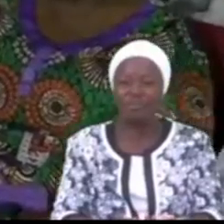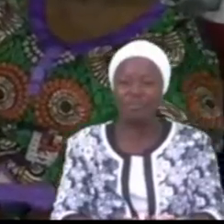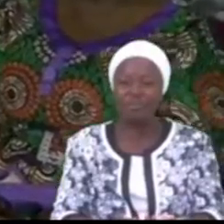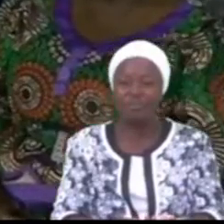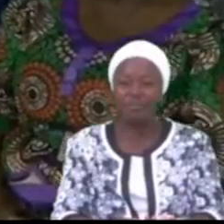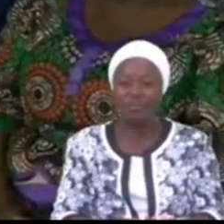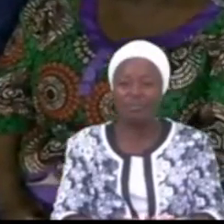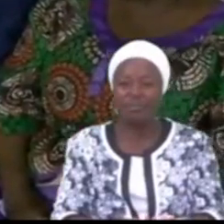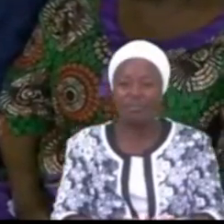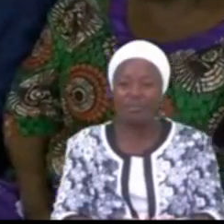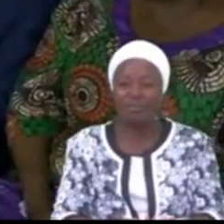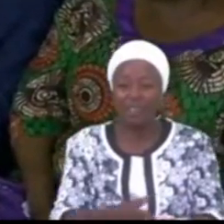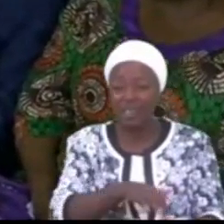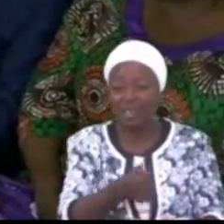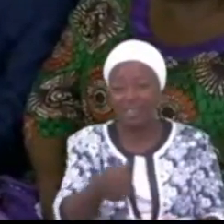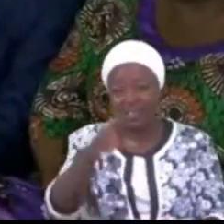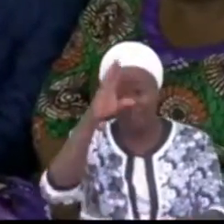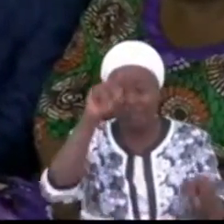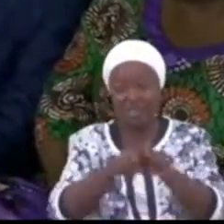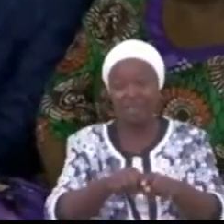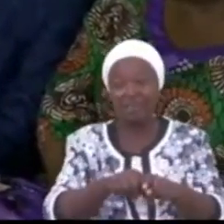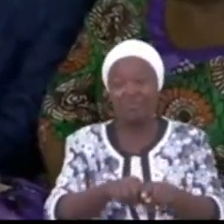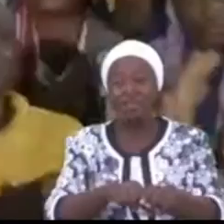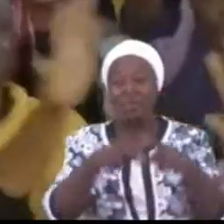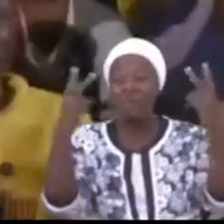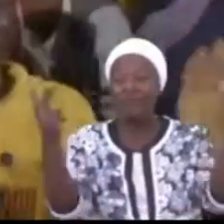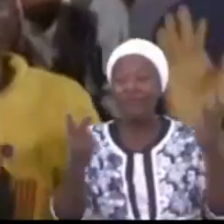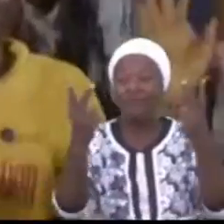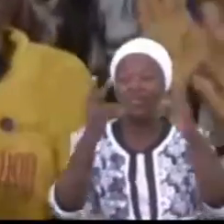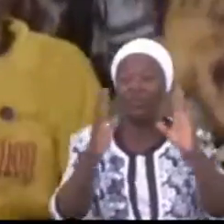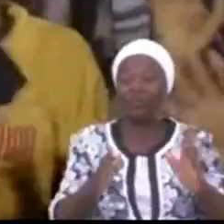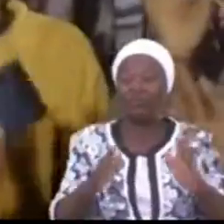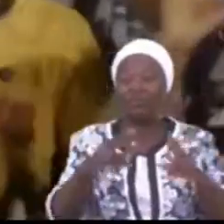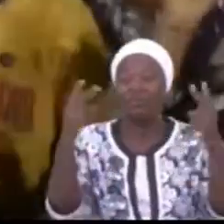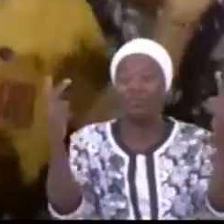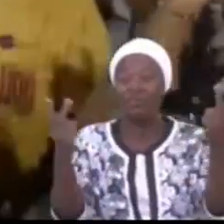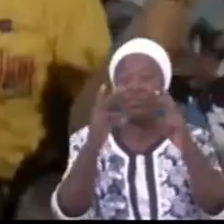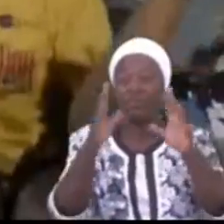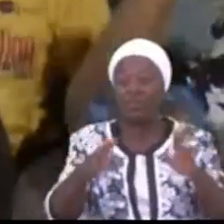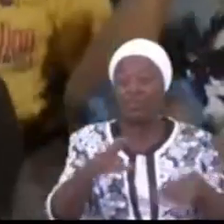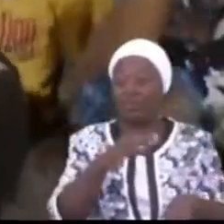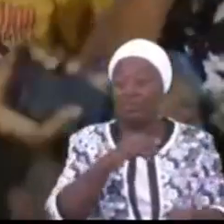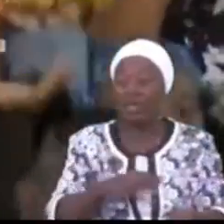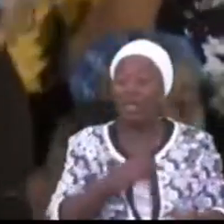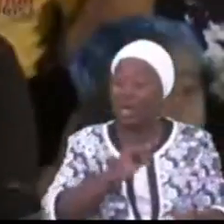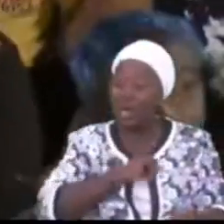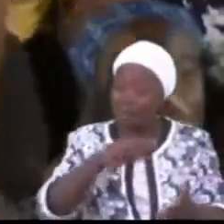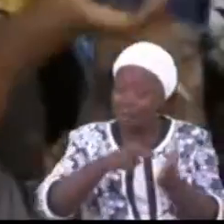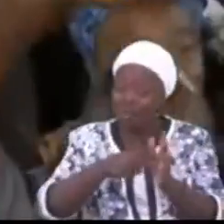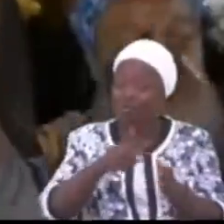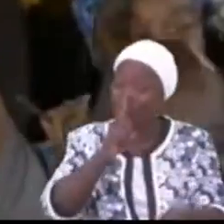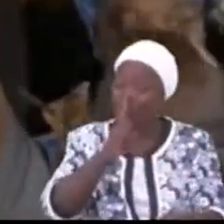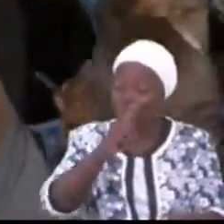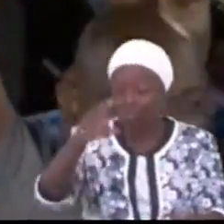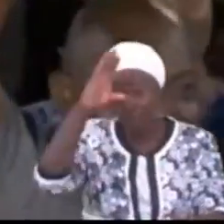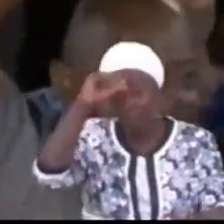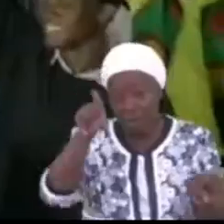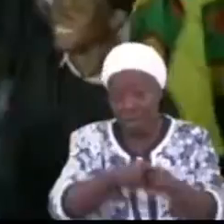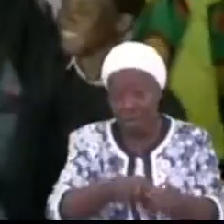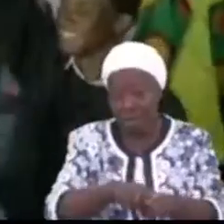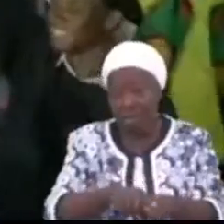Any brother Victor over there? Brother, I mean brother, real brother Victor. Where